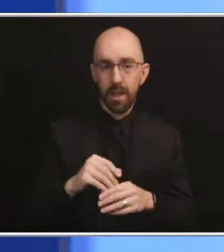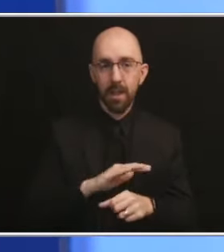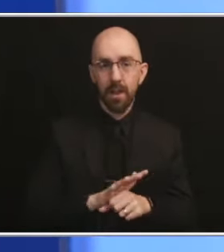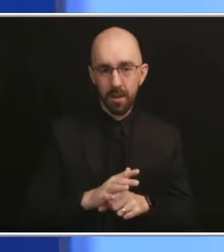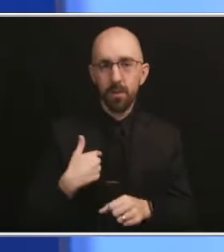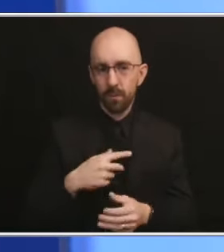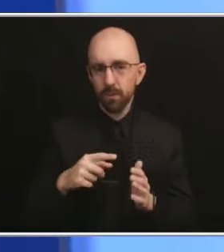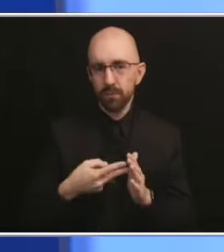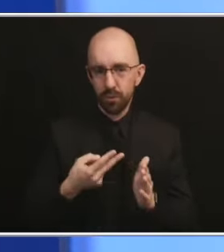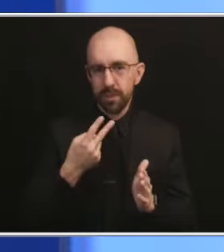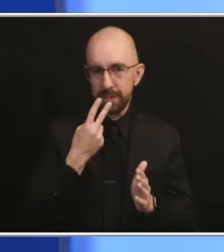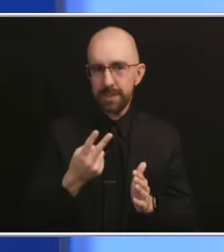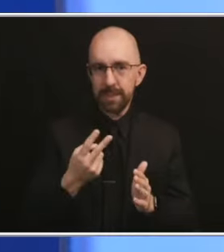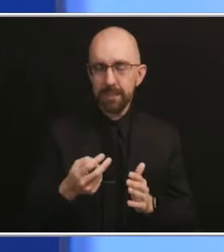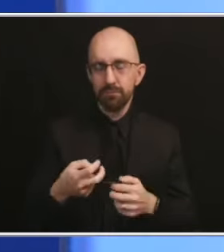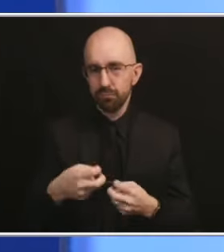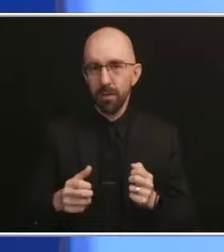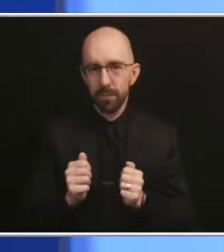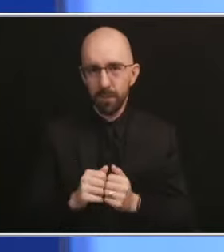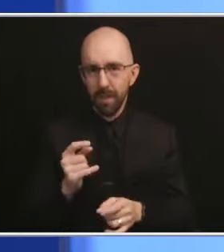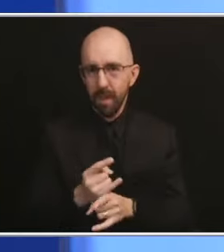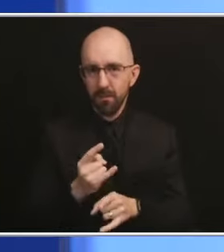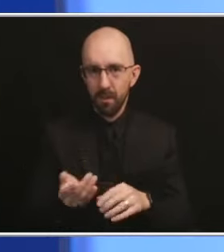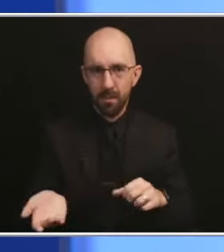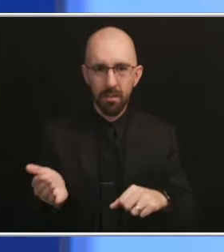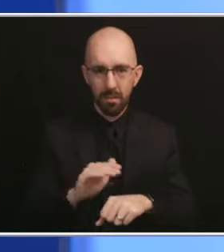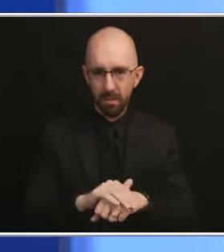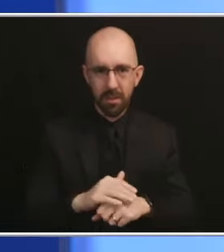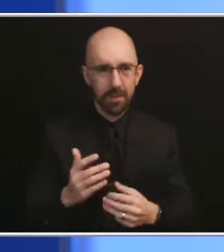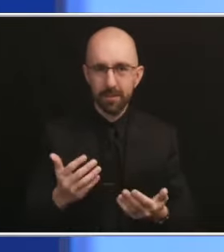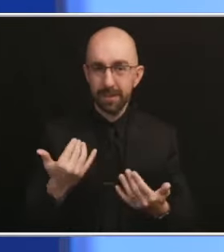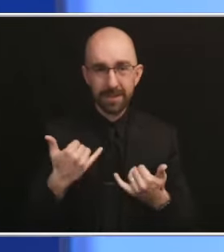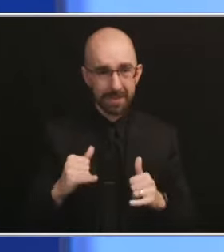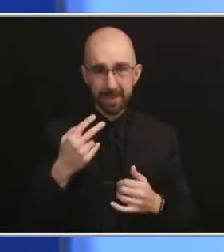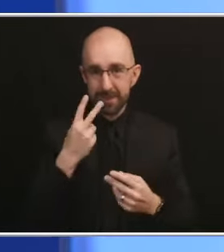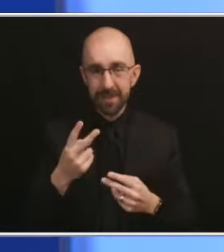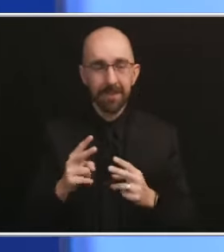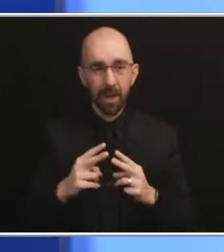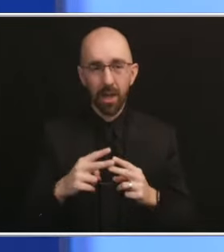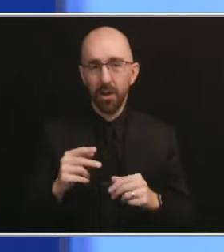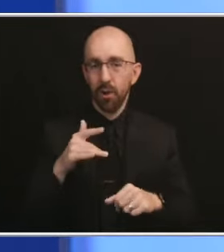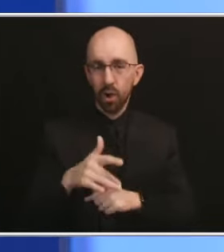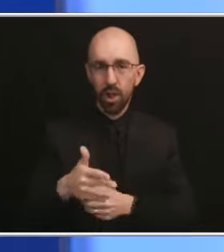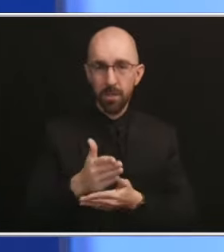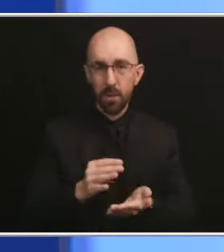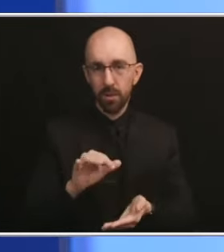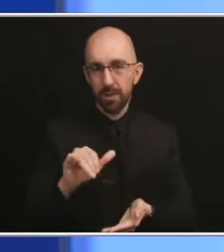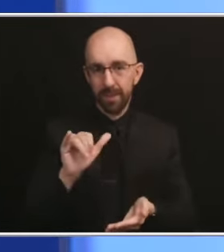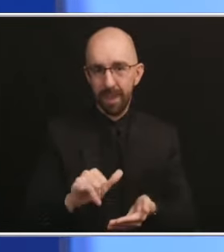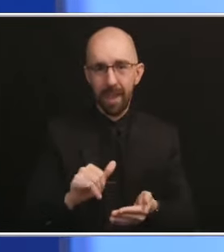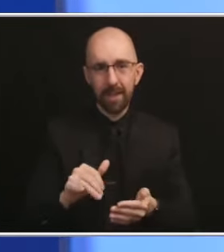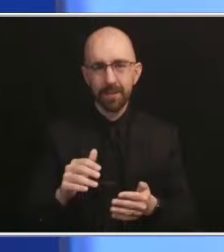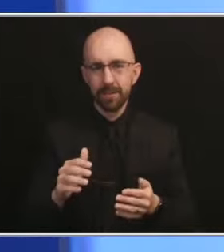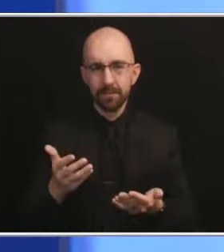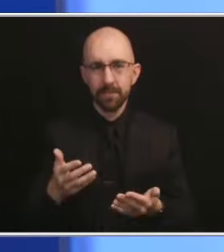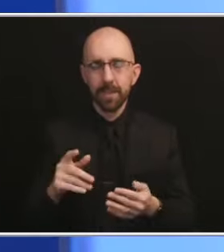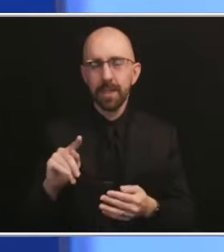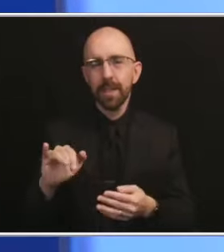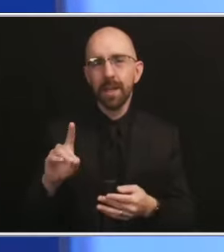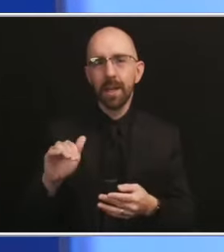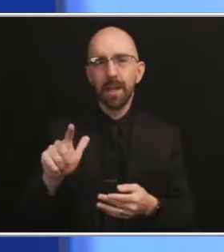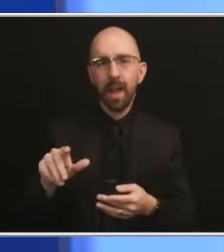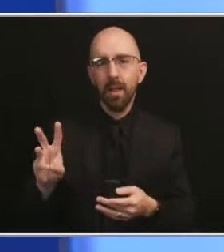problems with alcohol rise, and it's just we're still seeing just the very early parts of this. It's a tidal wave that's coming. It's something that everyone